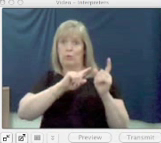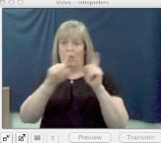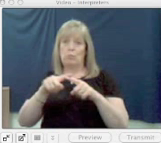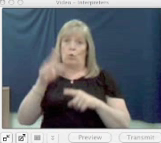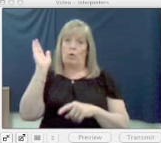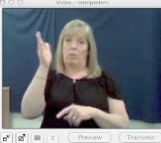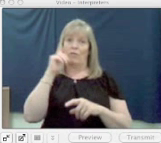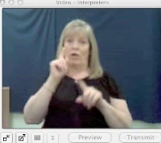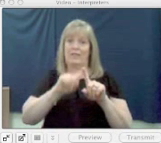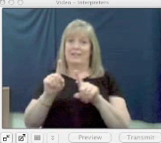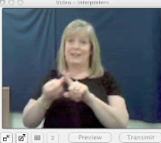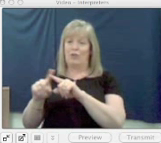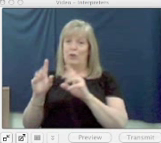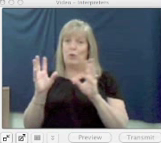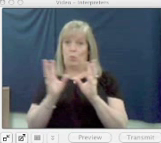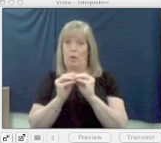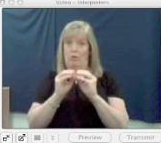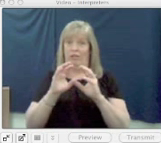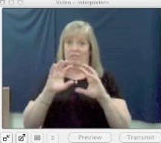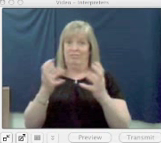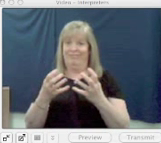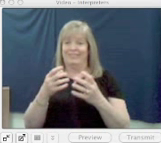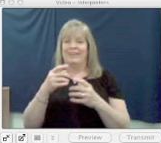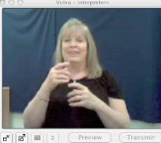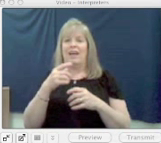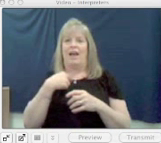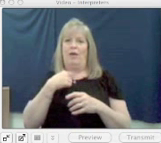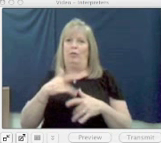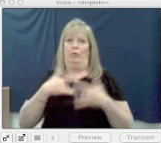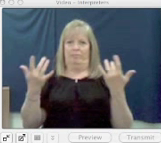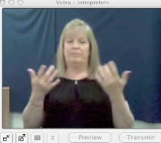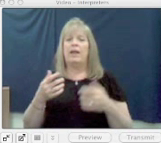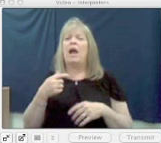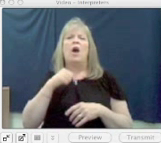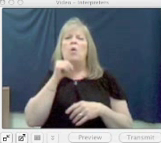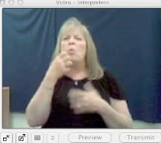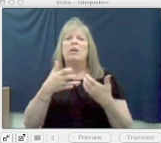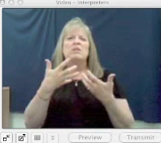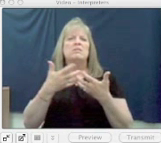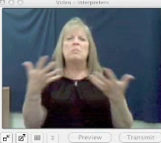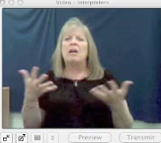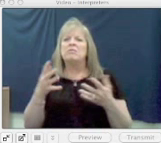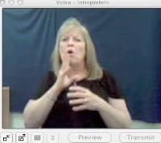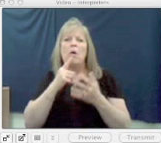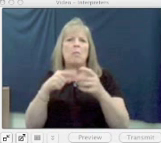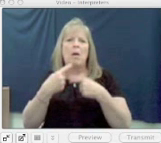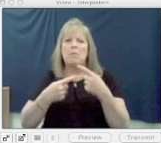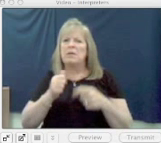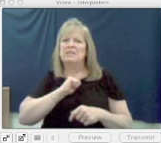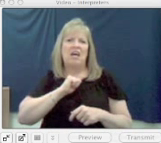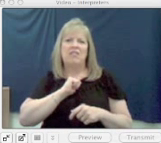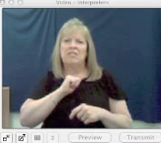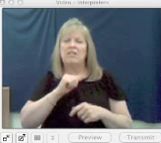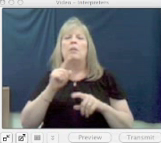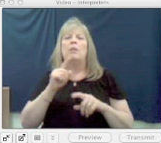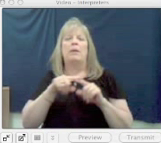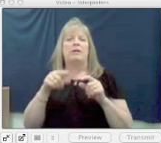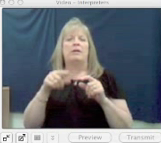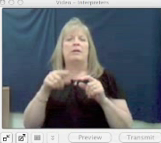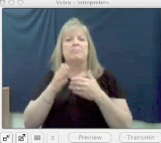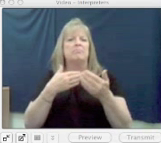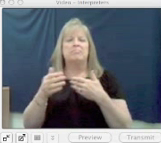series. I won't spend too much time introducing much about myself, but I look forward